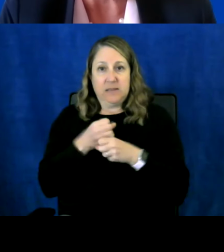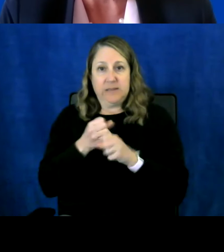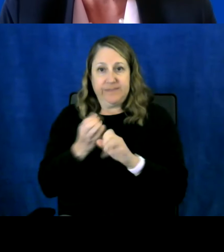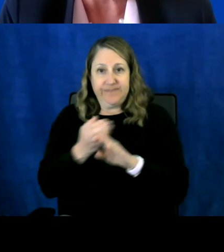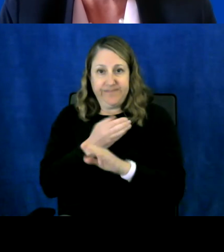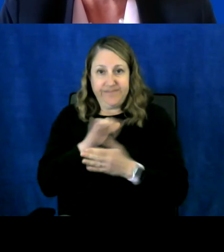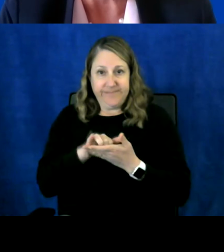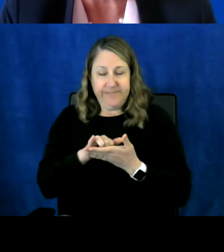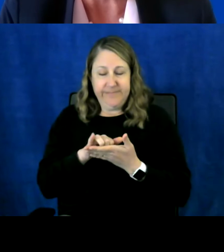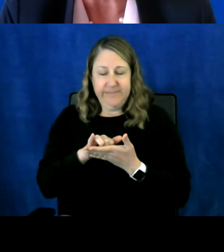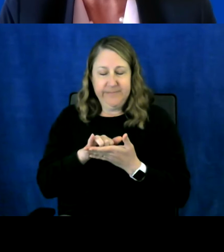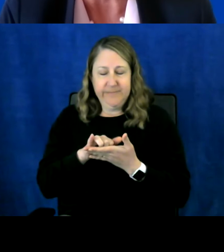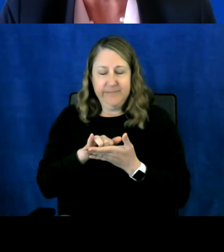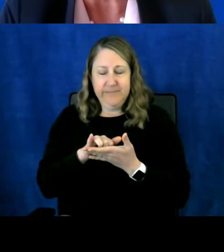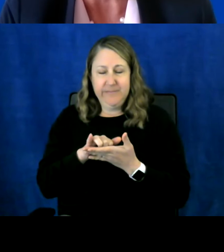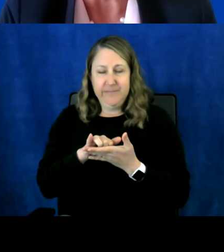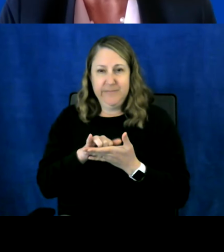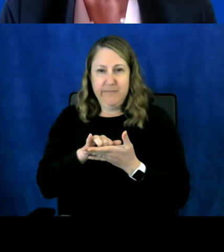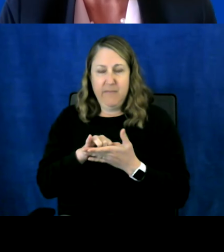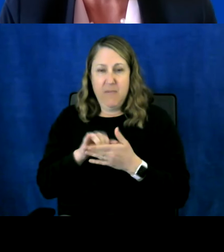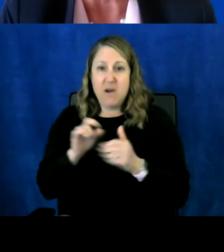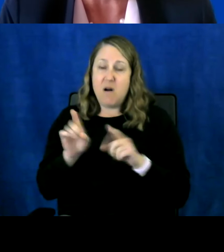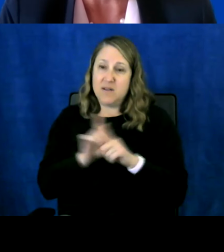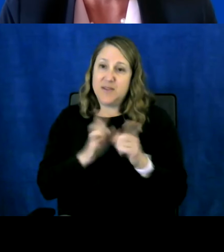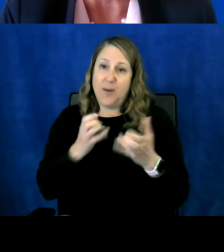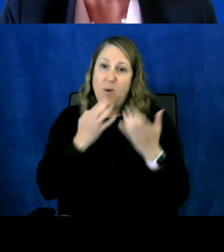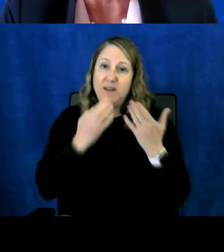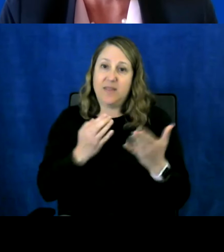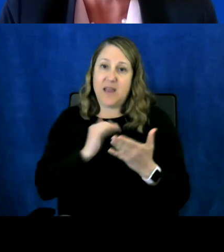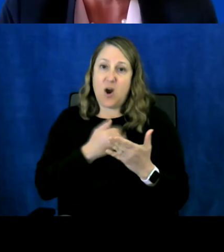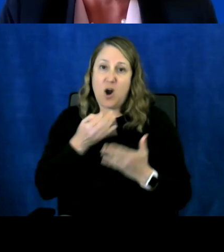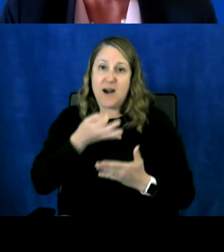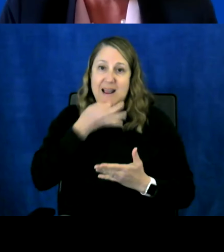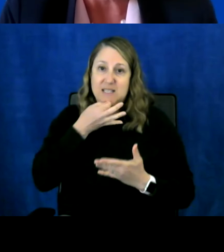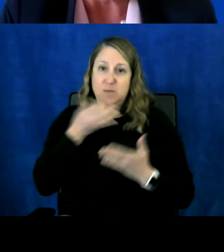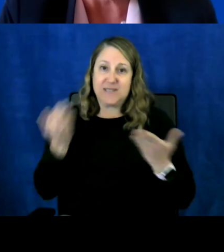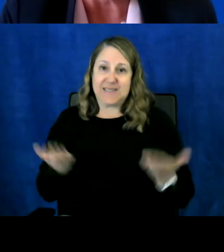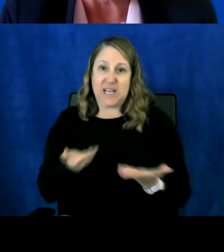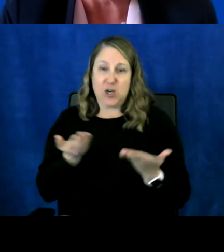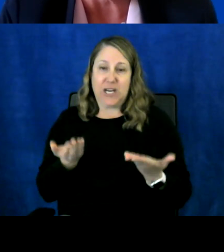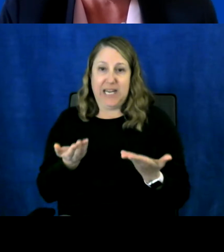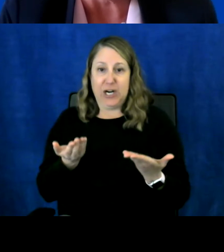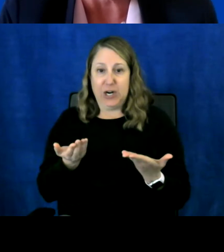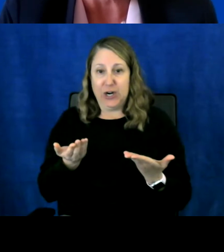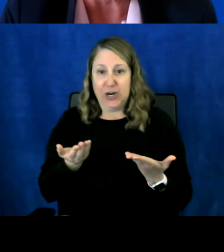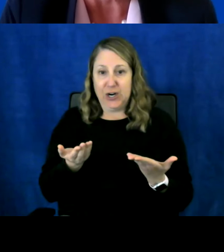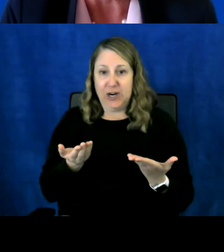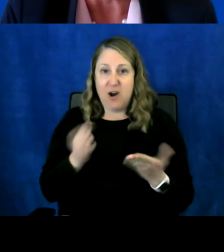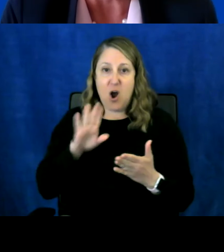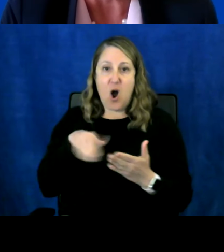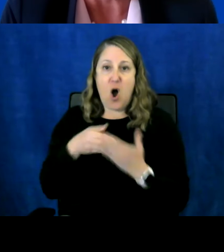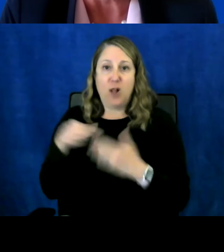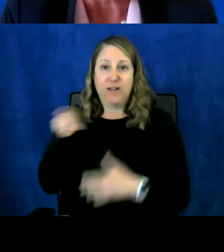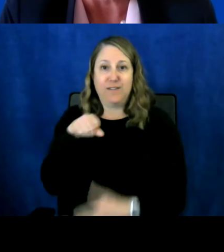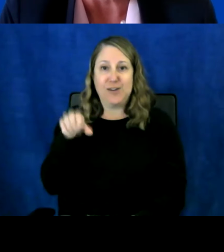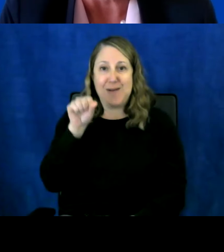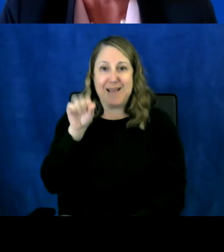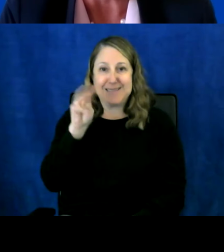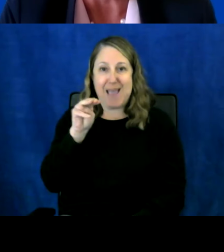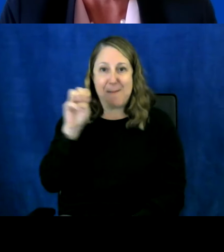in addition to just thanking the experts around this virtual table, all of you subject matter experts in your